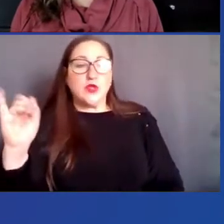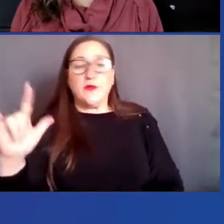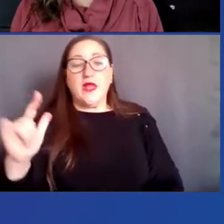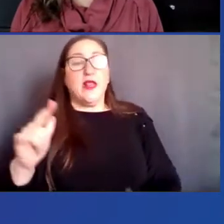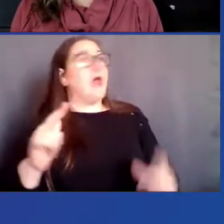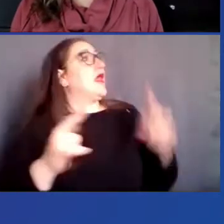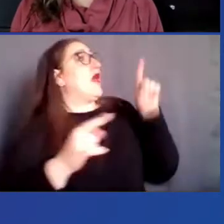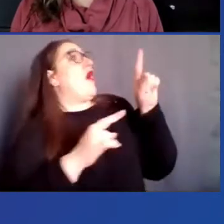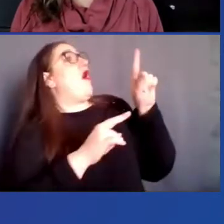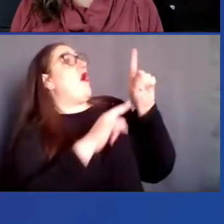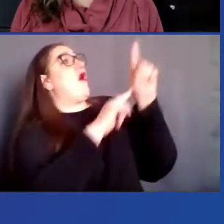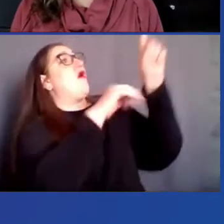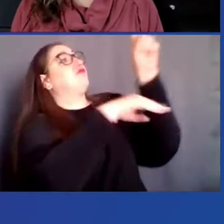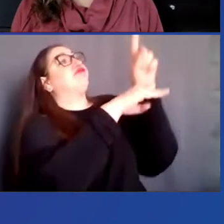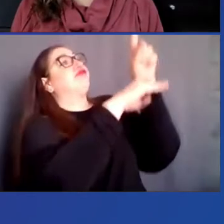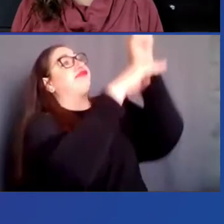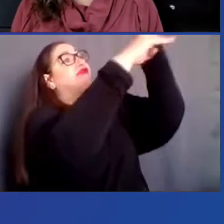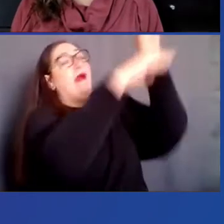activist organizers on.